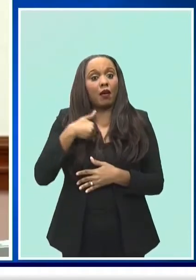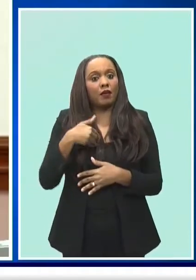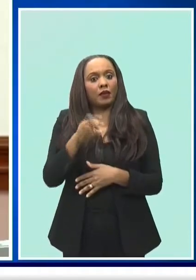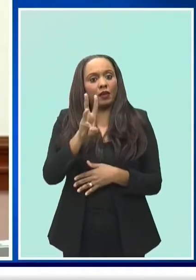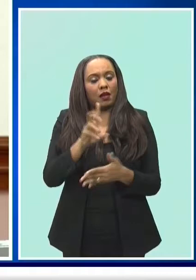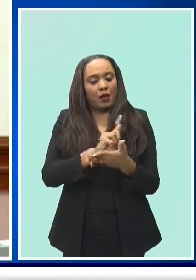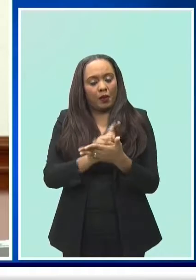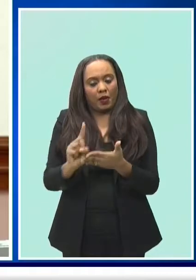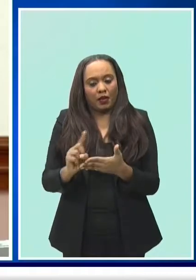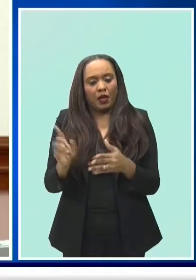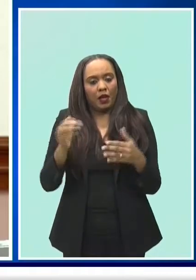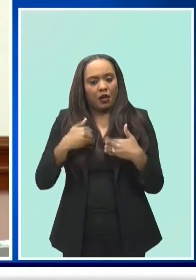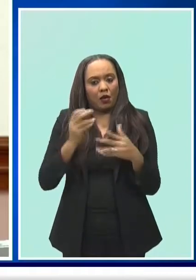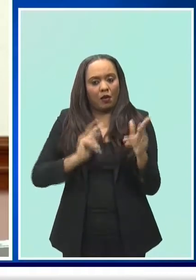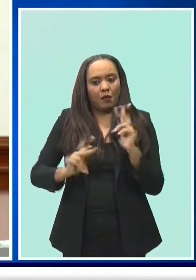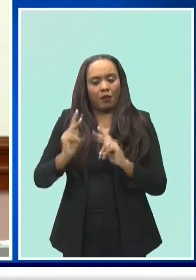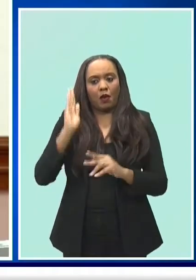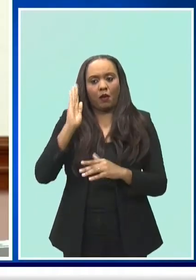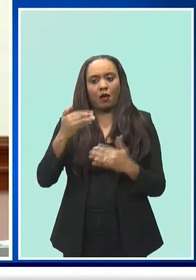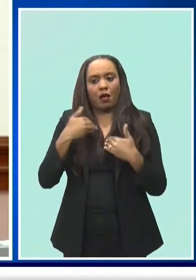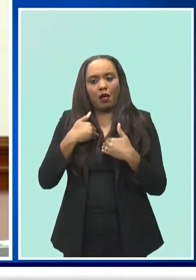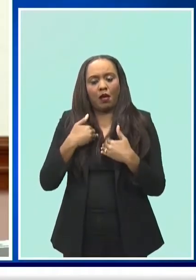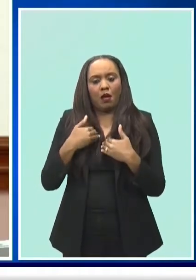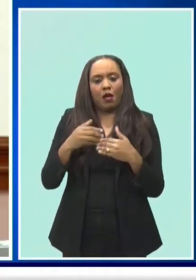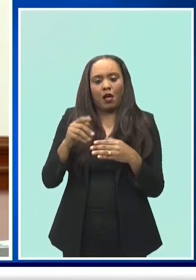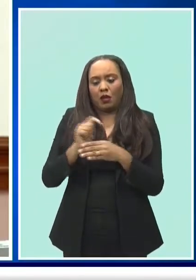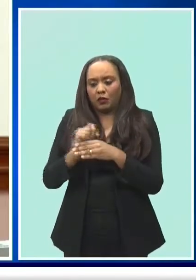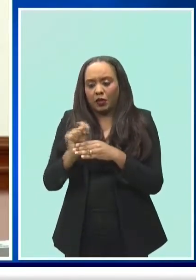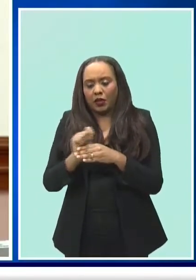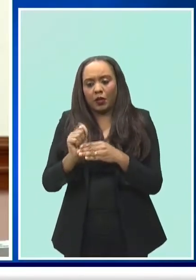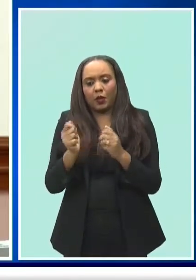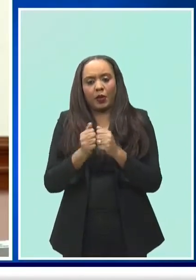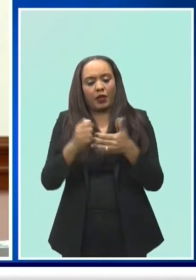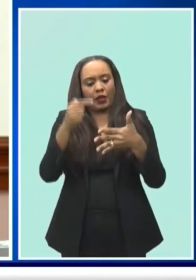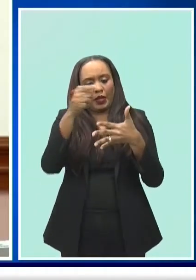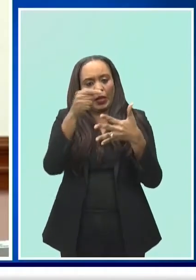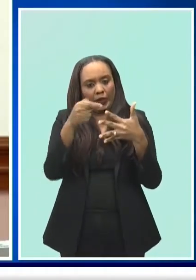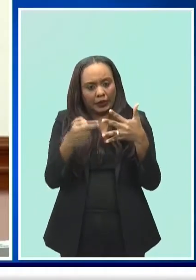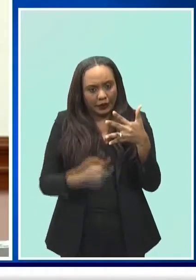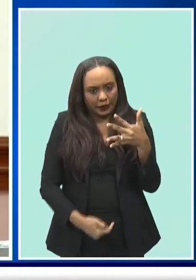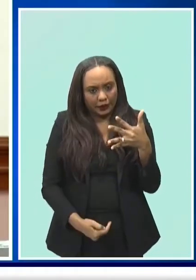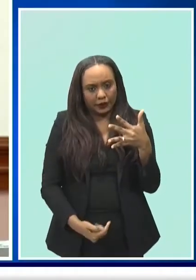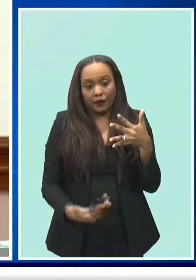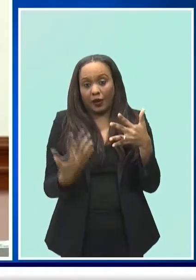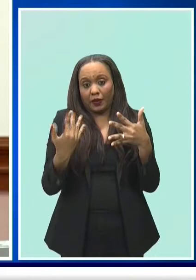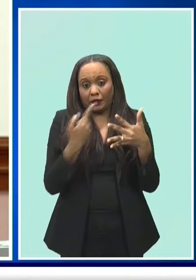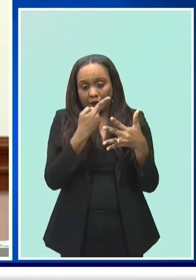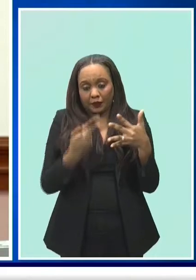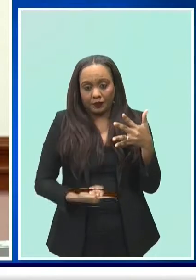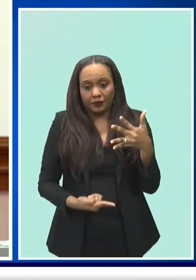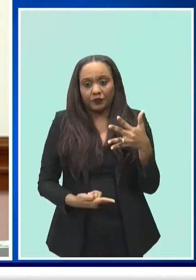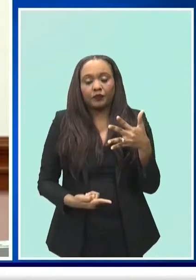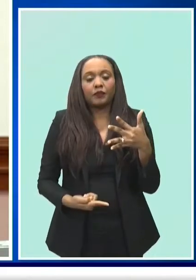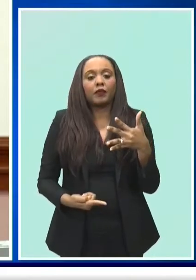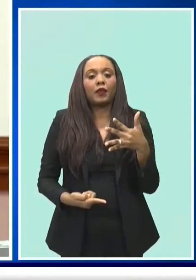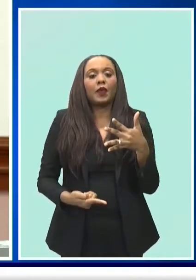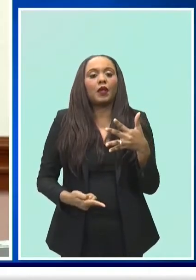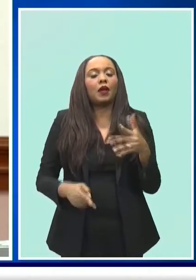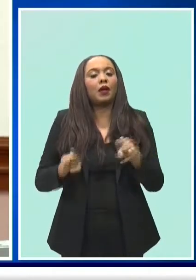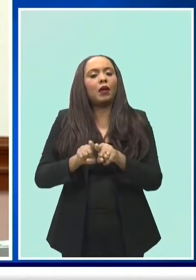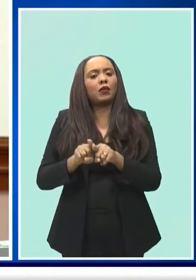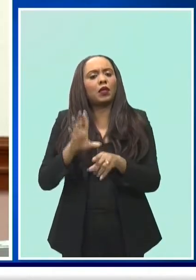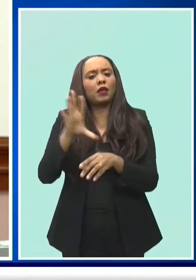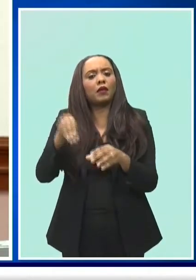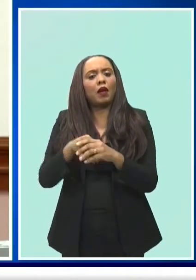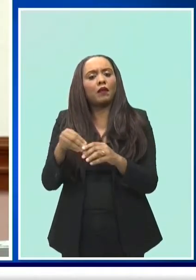young persons are going to go through orientation in these 5 areas. They will also be exposed to a number of social